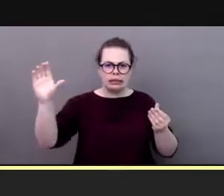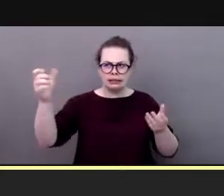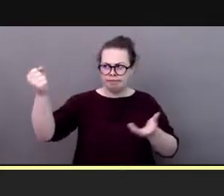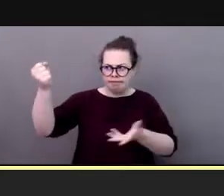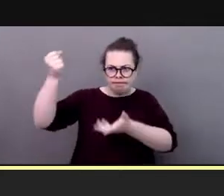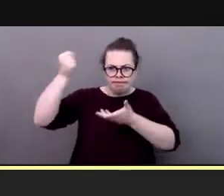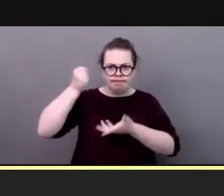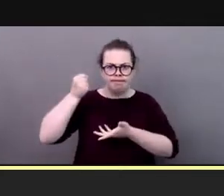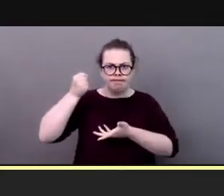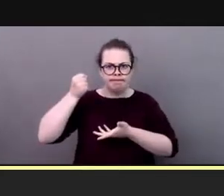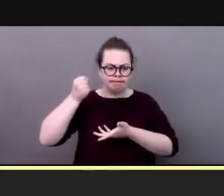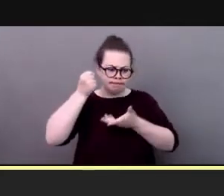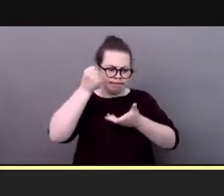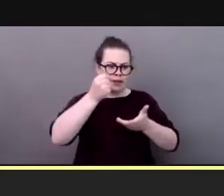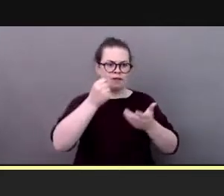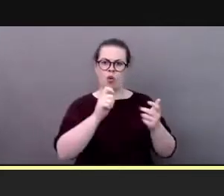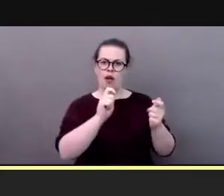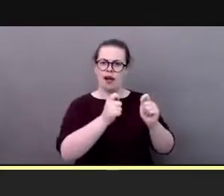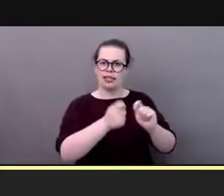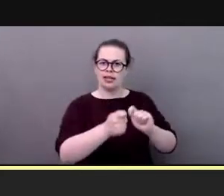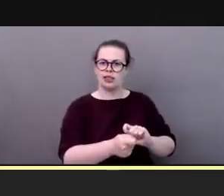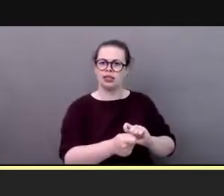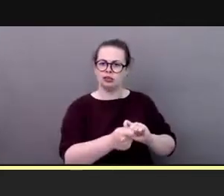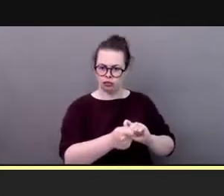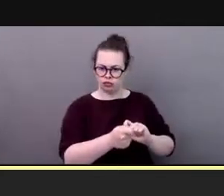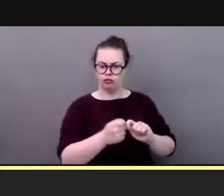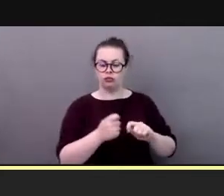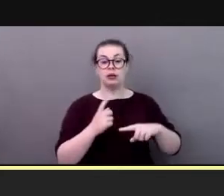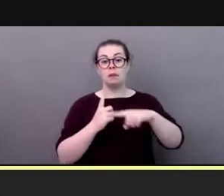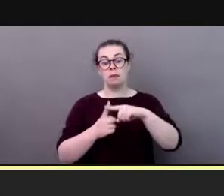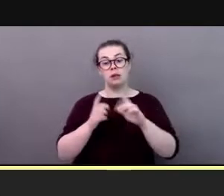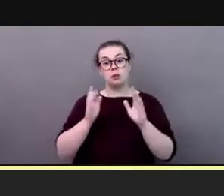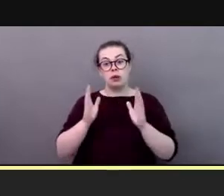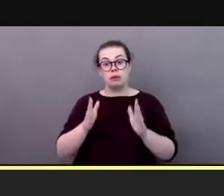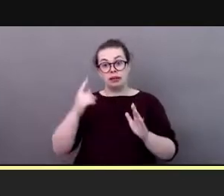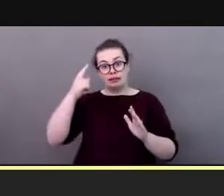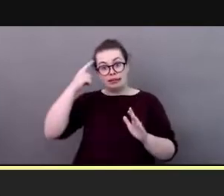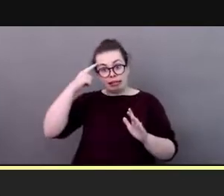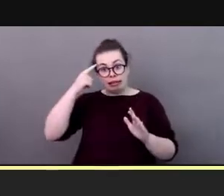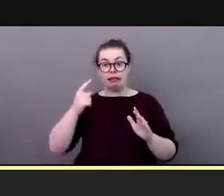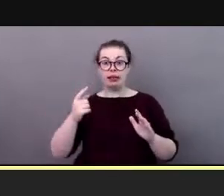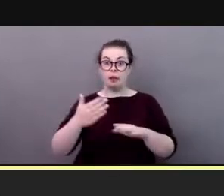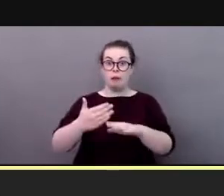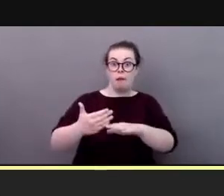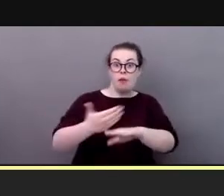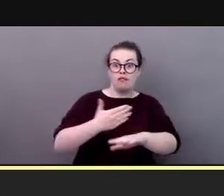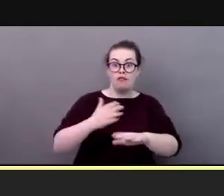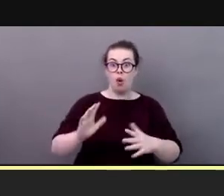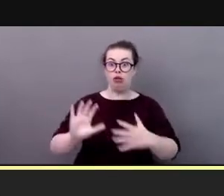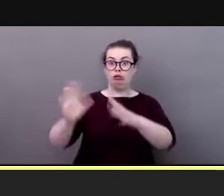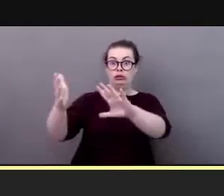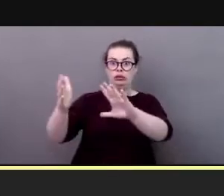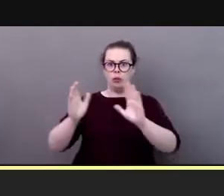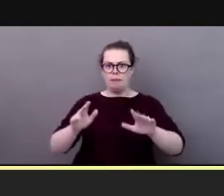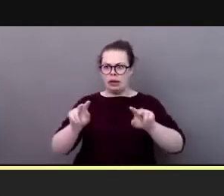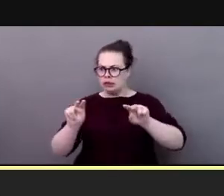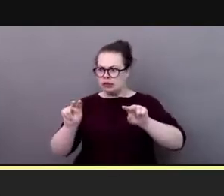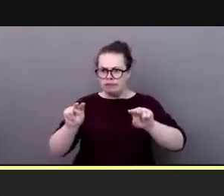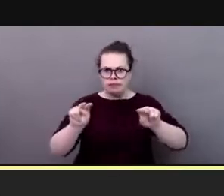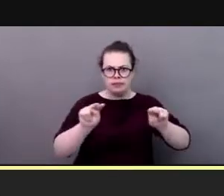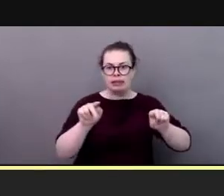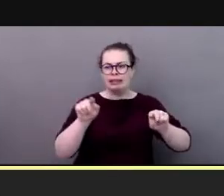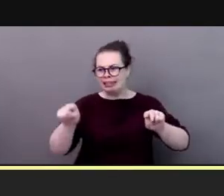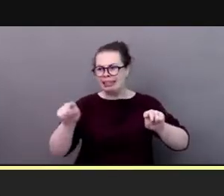funding. Then we need to prepare better for response, disaster preparedness. We need to anticipate more,